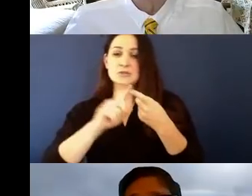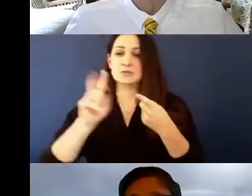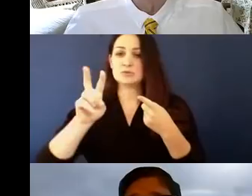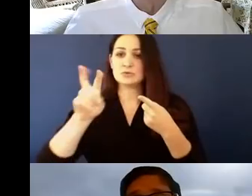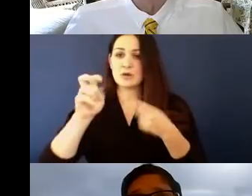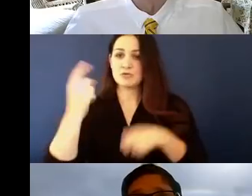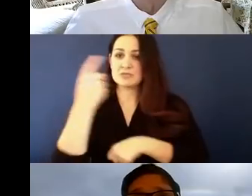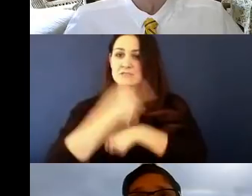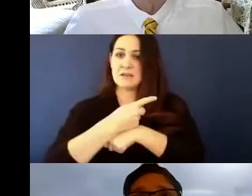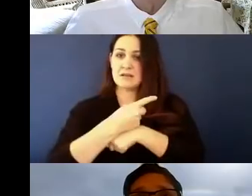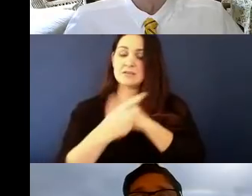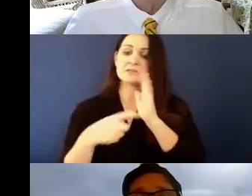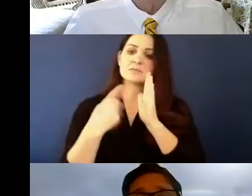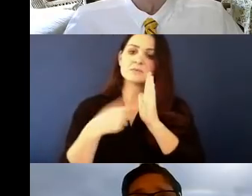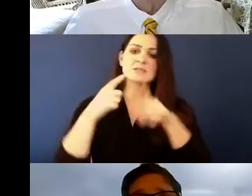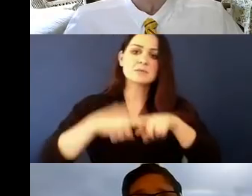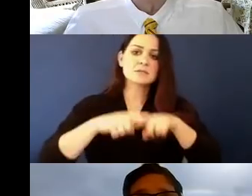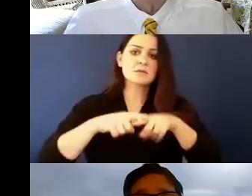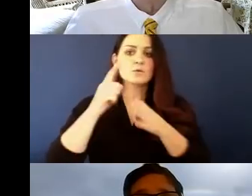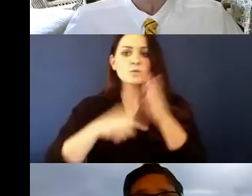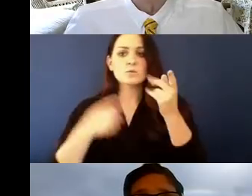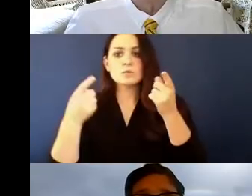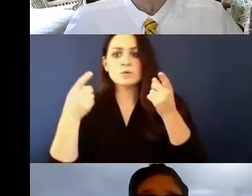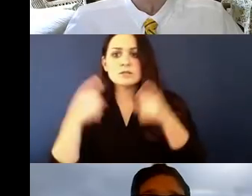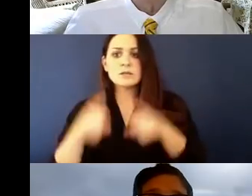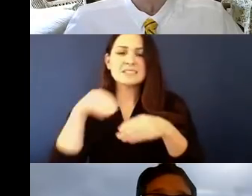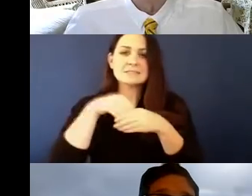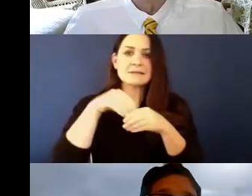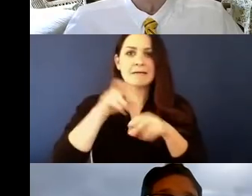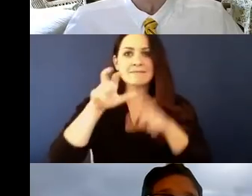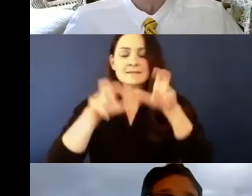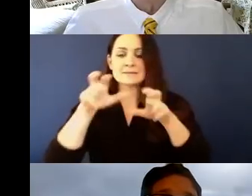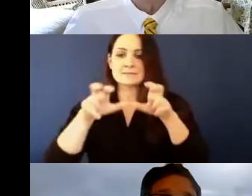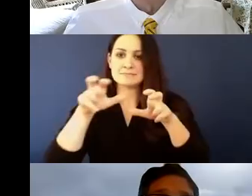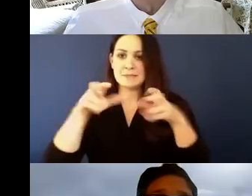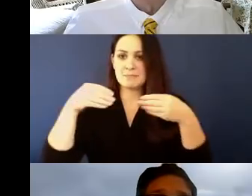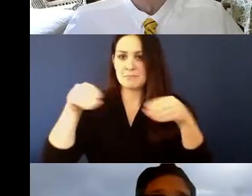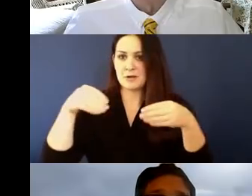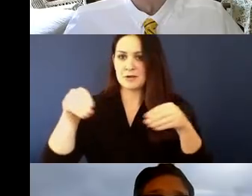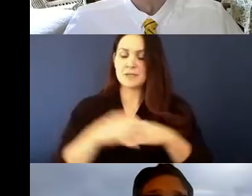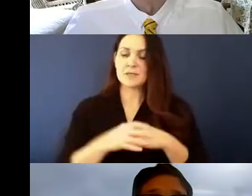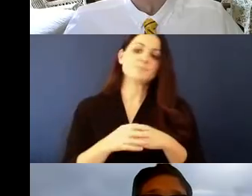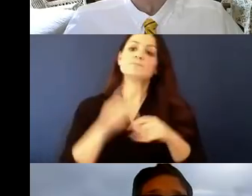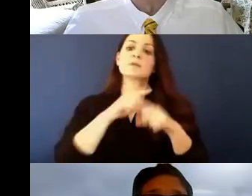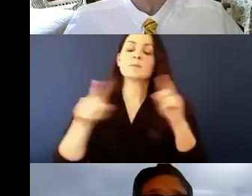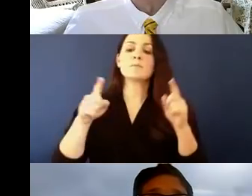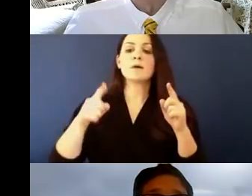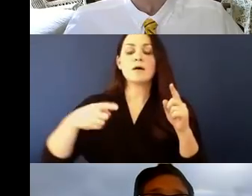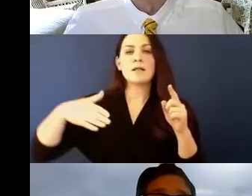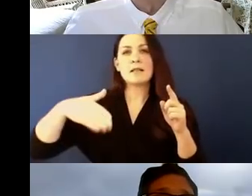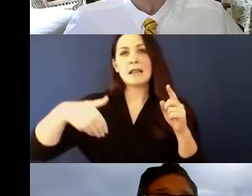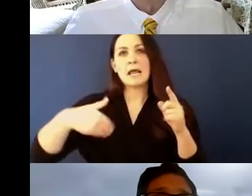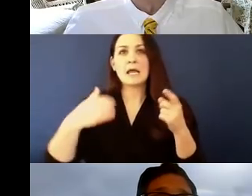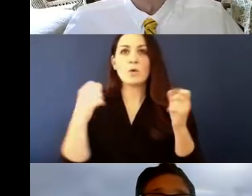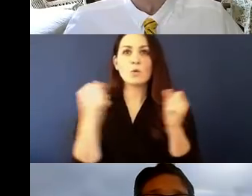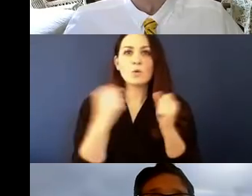200 days, sometimes dependent on what's happening in the investment market. And in the late winter, spring of this year, we